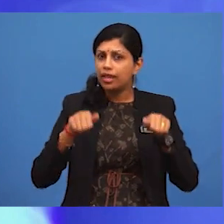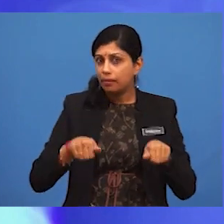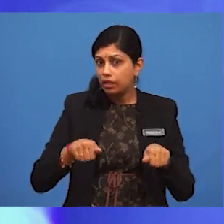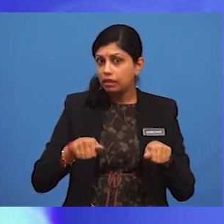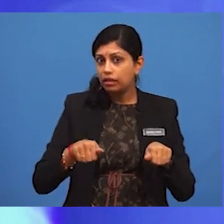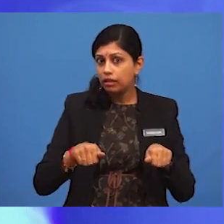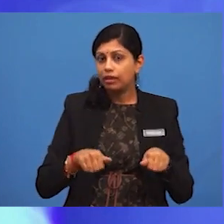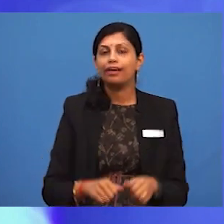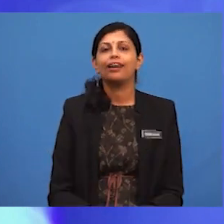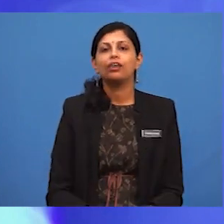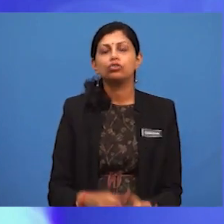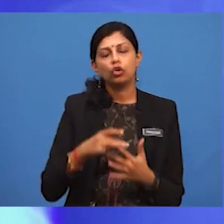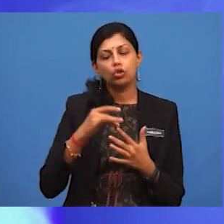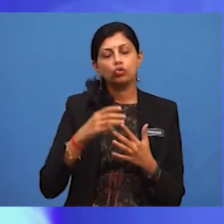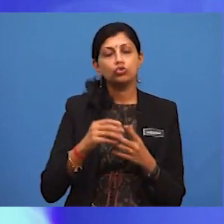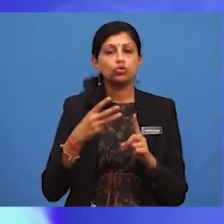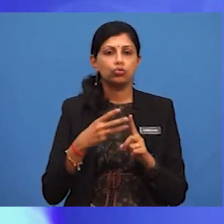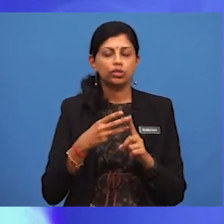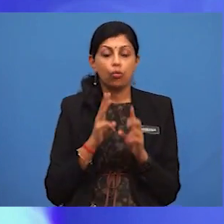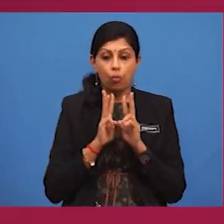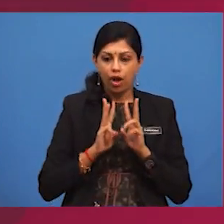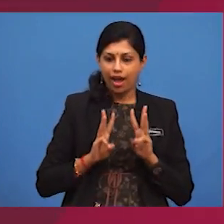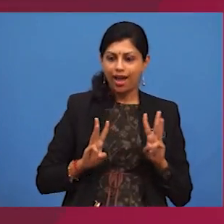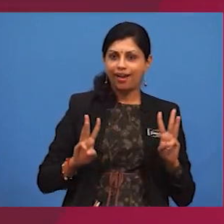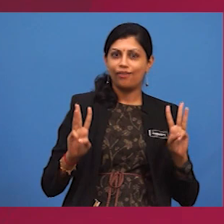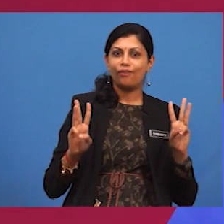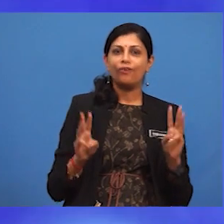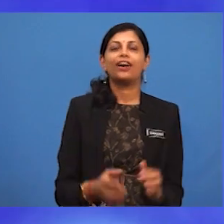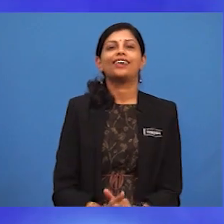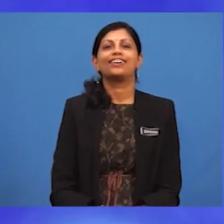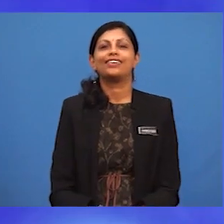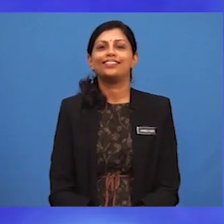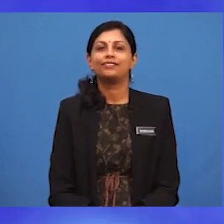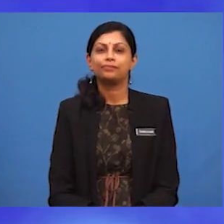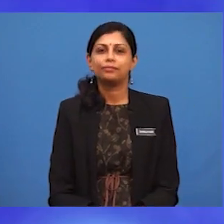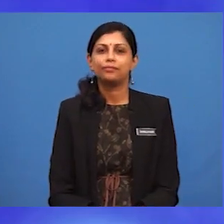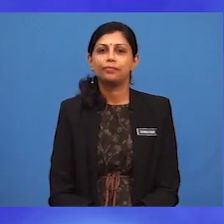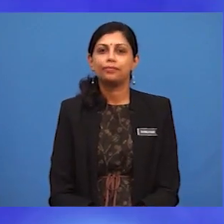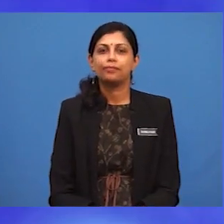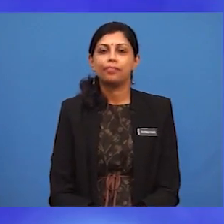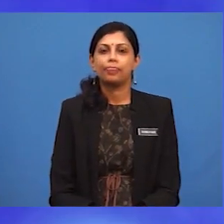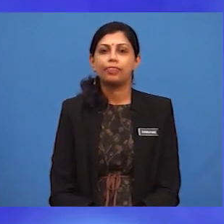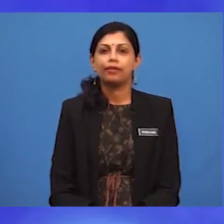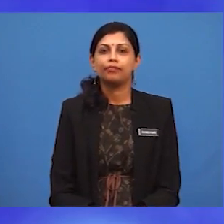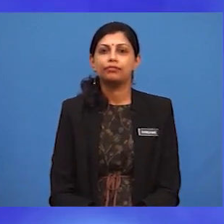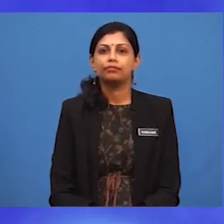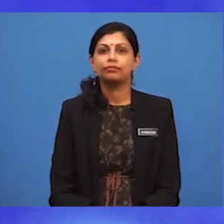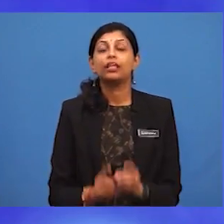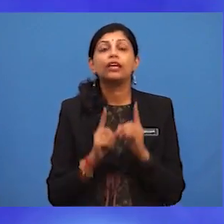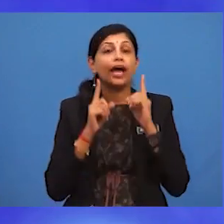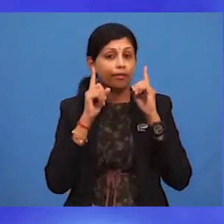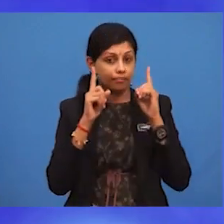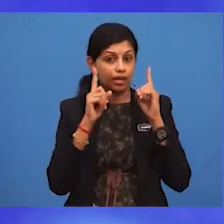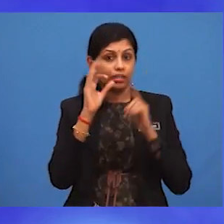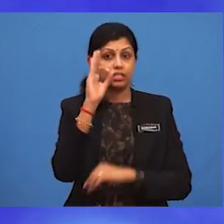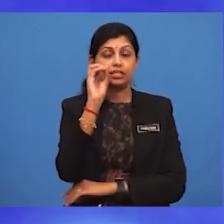that can impress your examiner. Boys and girls, this is the format that you should